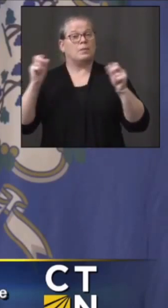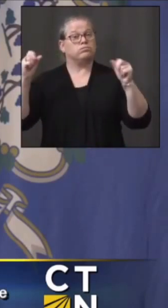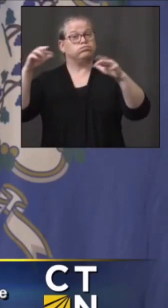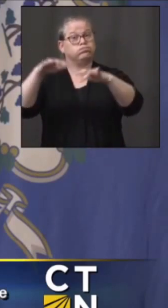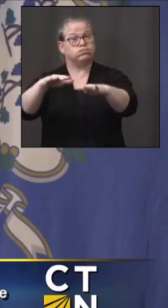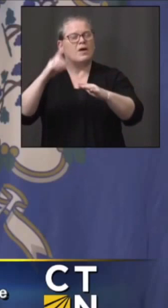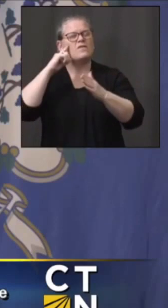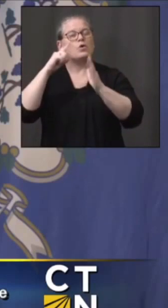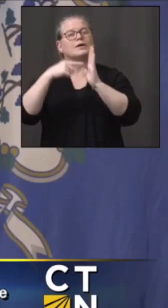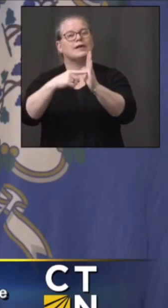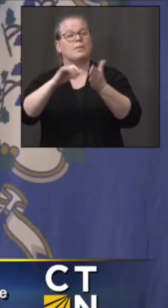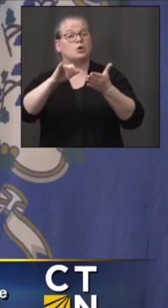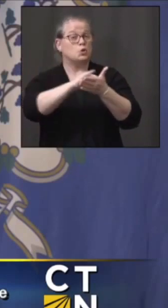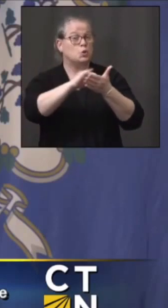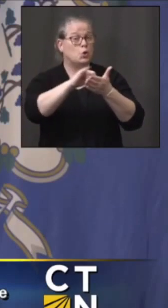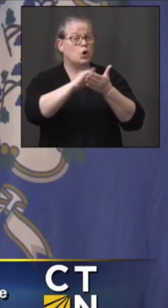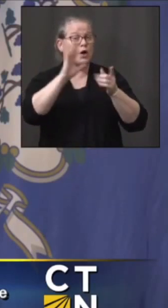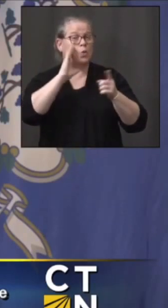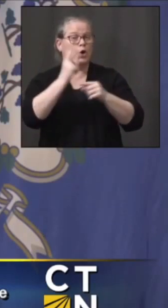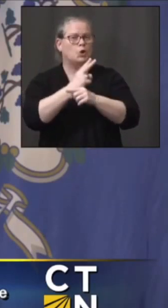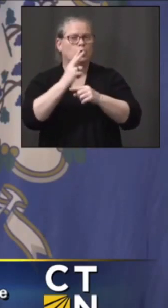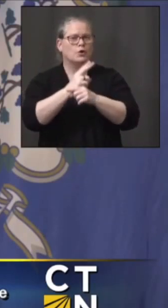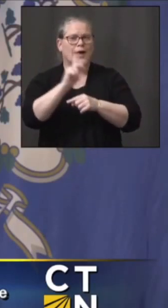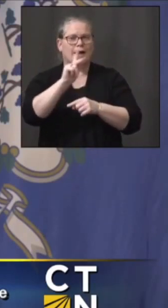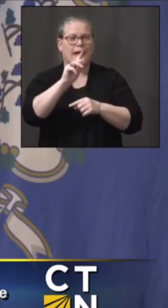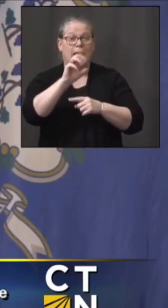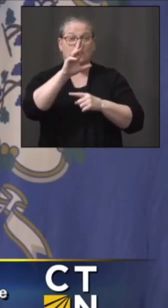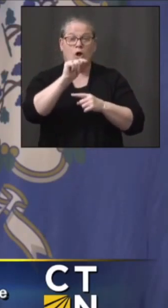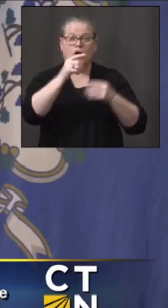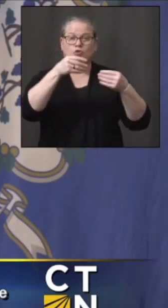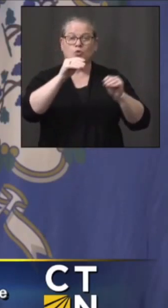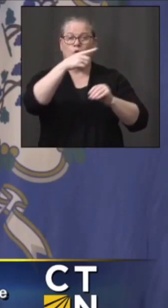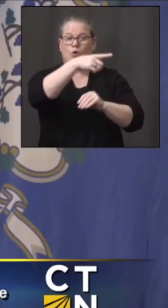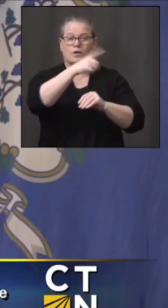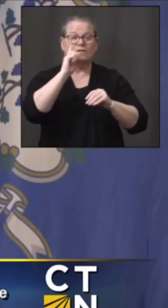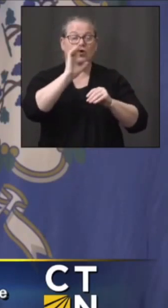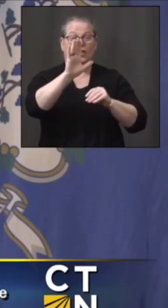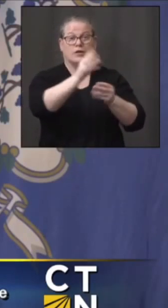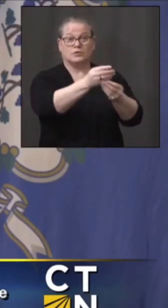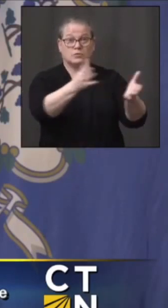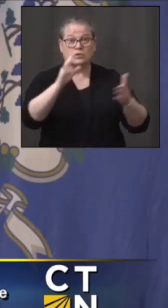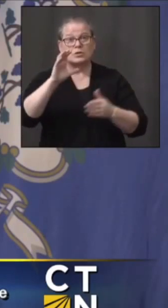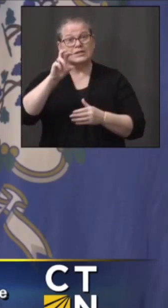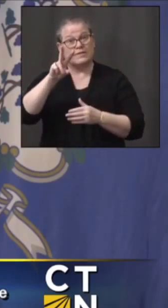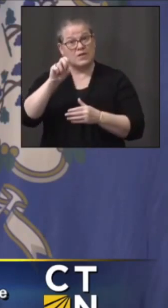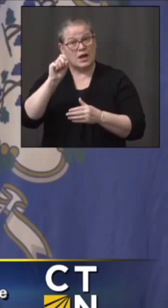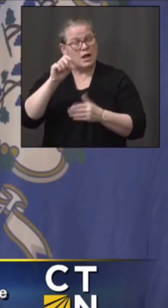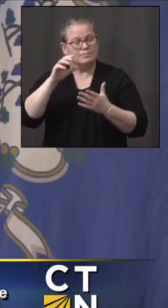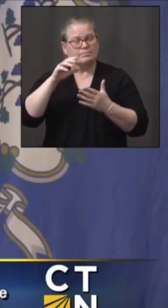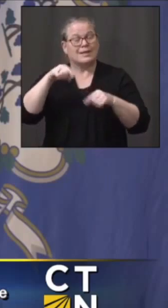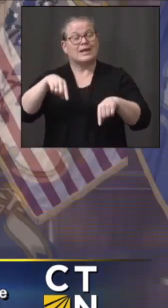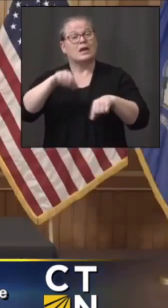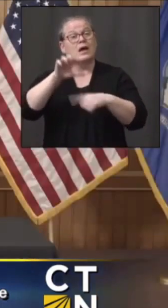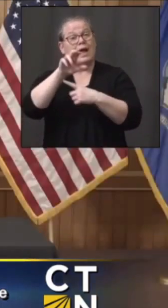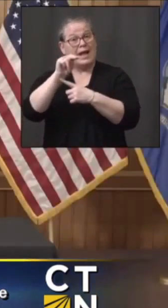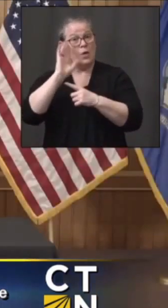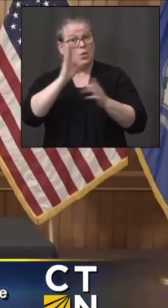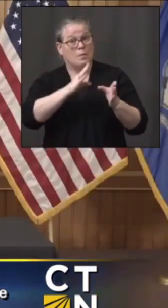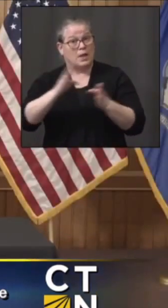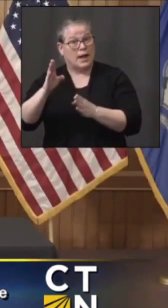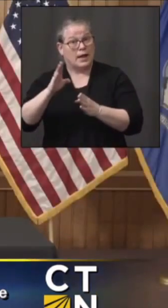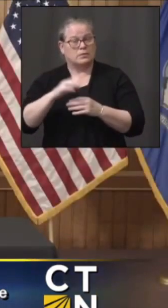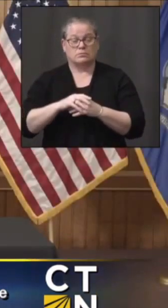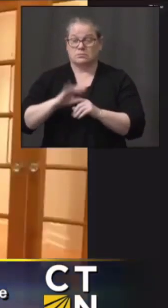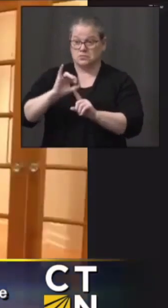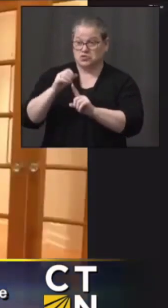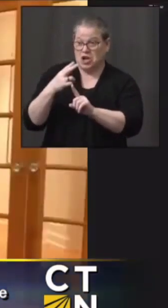for vaccine distribution. So wondering if Connecticut has any similar plans. Got that, Josh? Yeah, so great question.